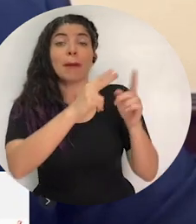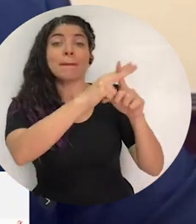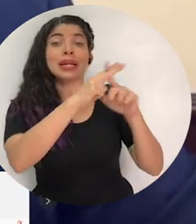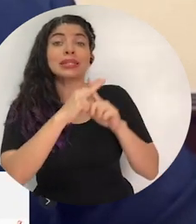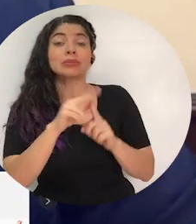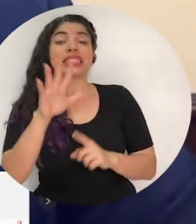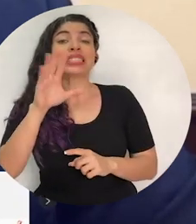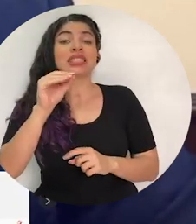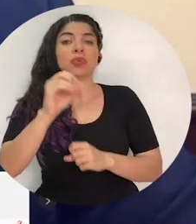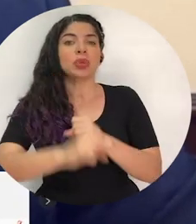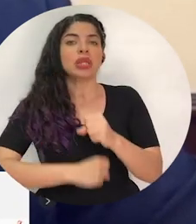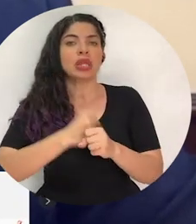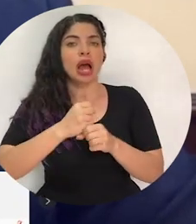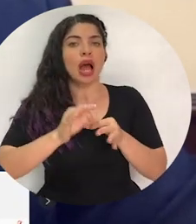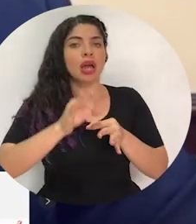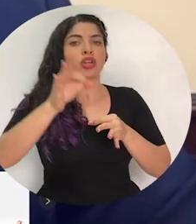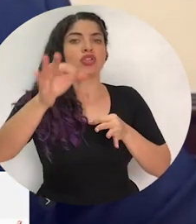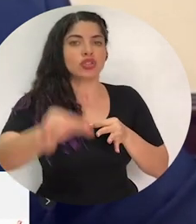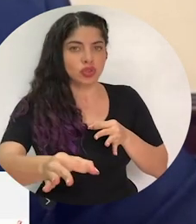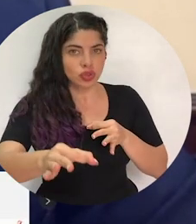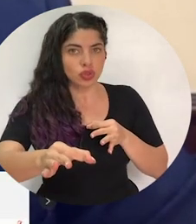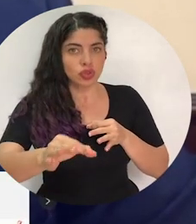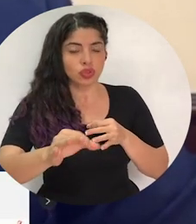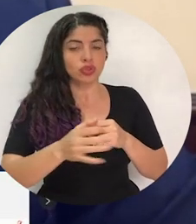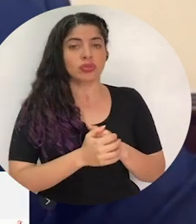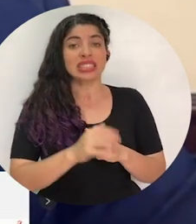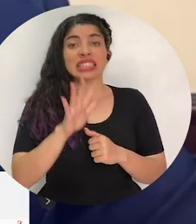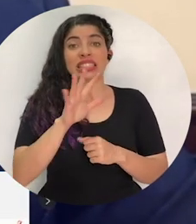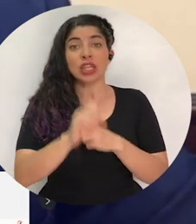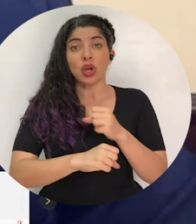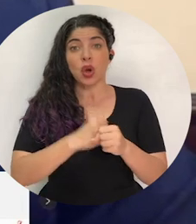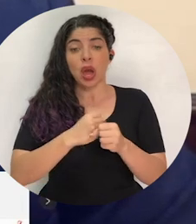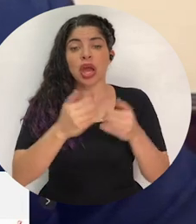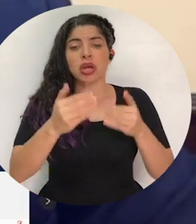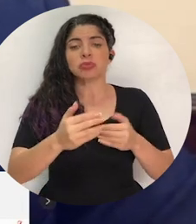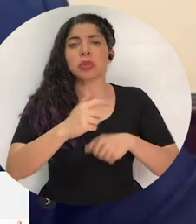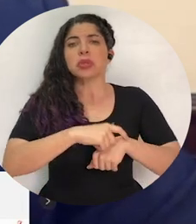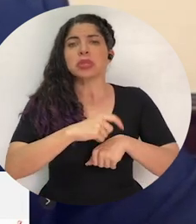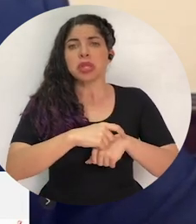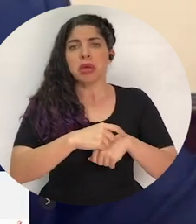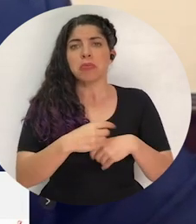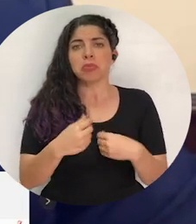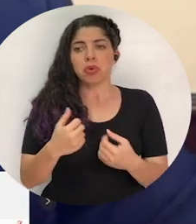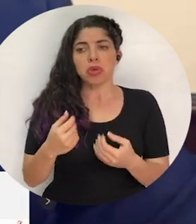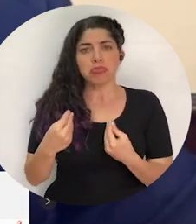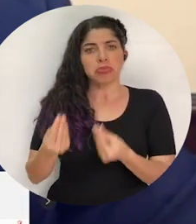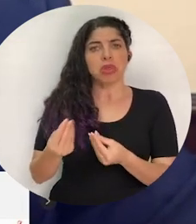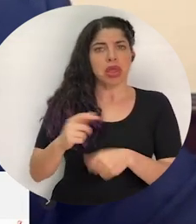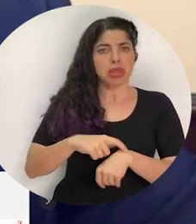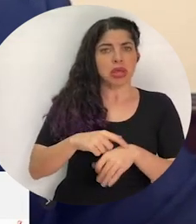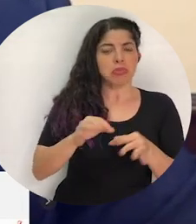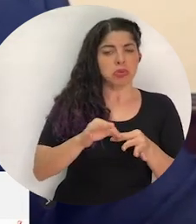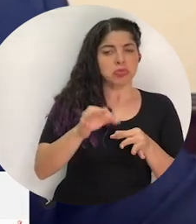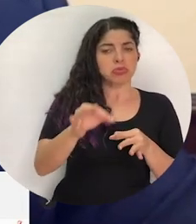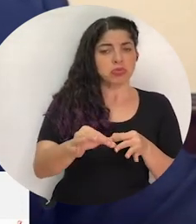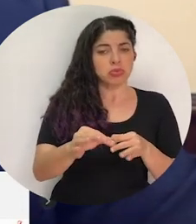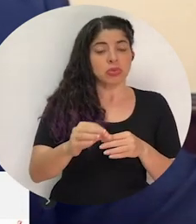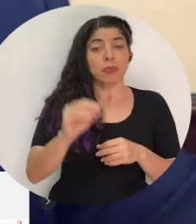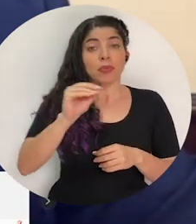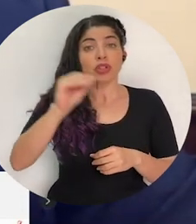loans at 50 years term with 5 years of grace period and a rate